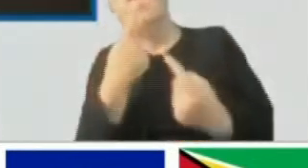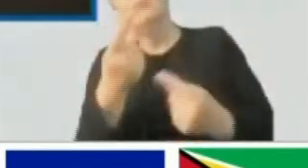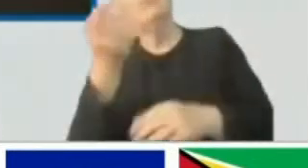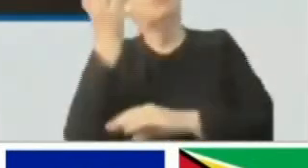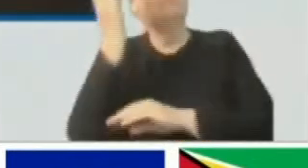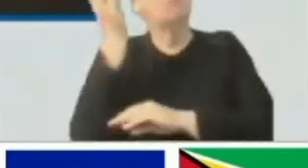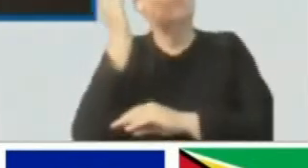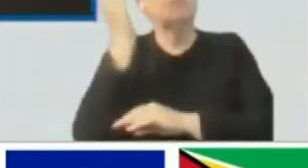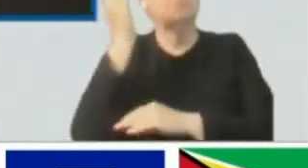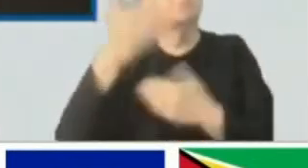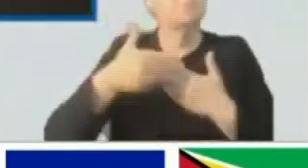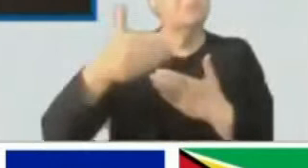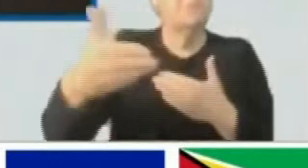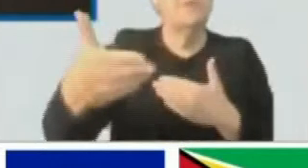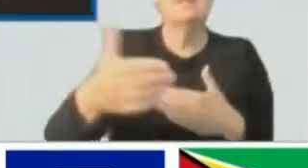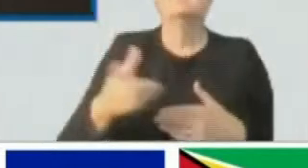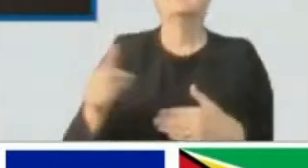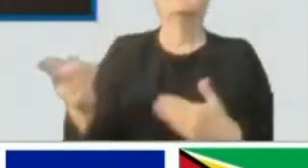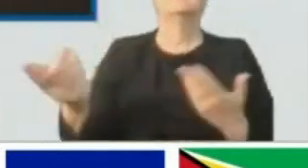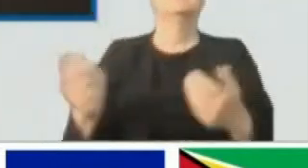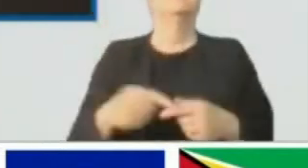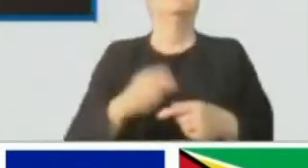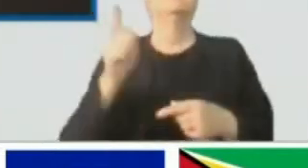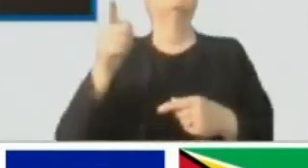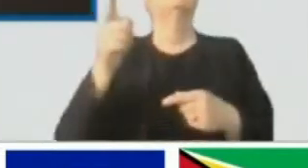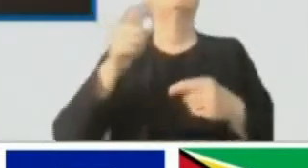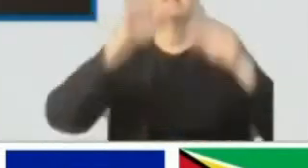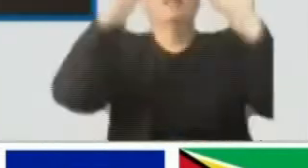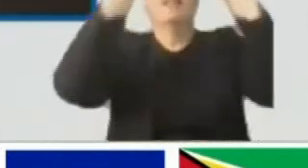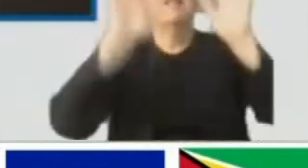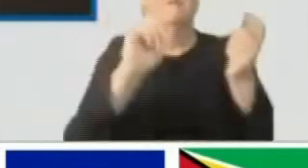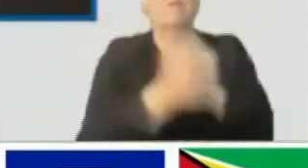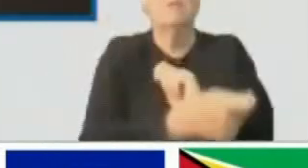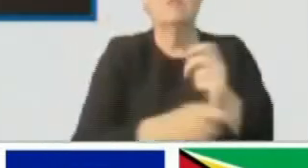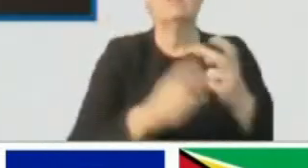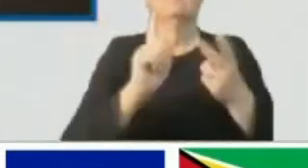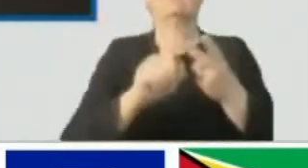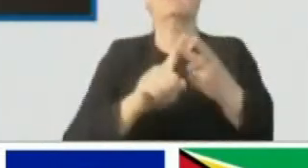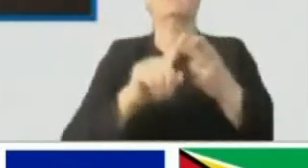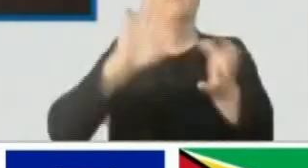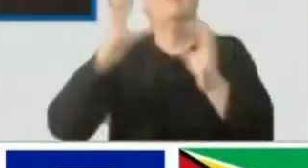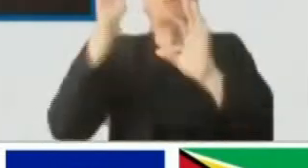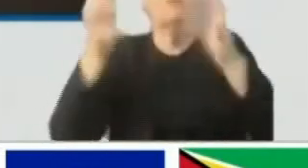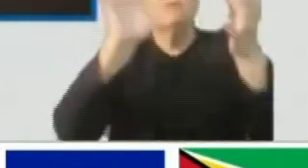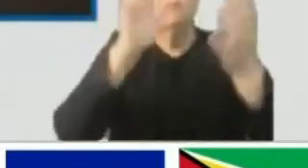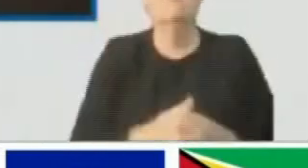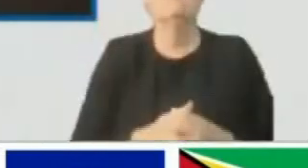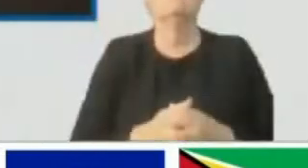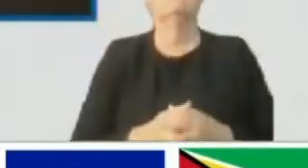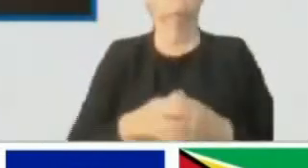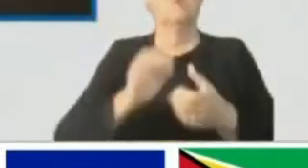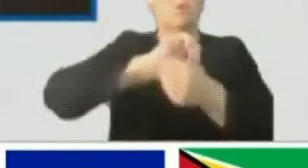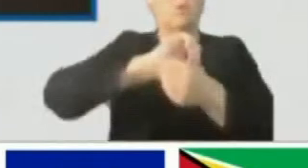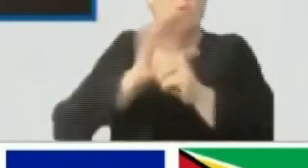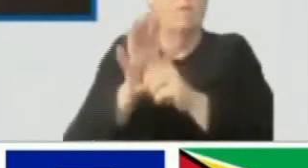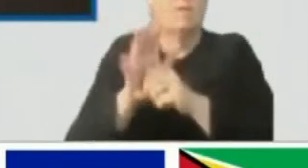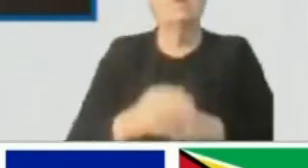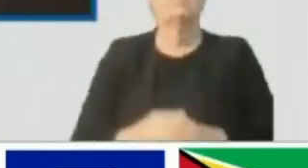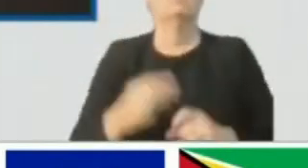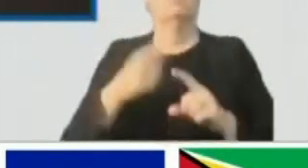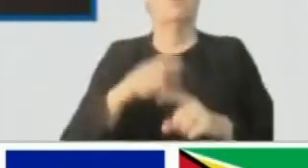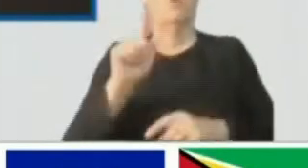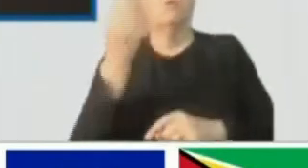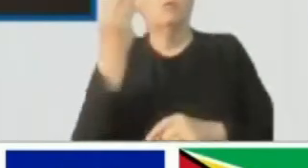change, disasters, the COVID-19 pandemic, and socioeconomic factors, that you view it with a different